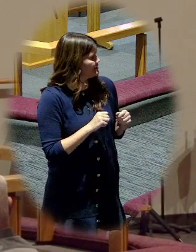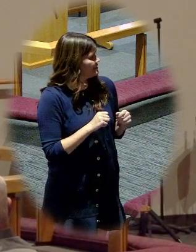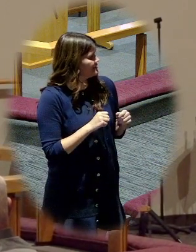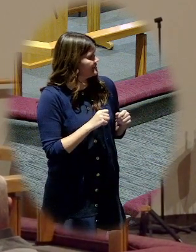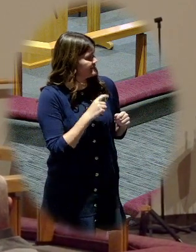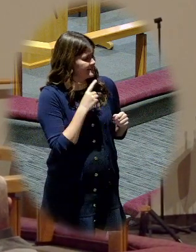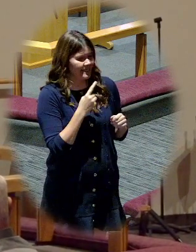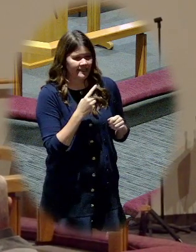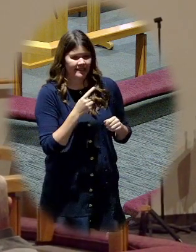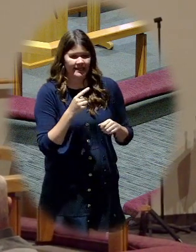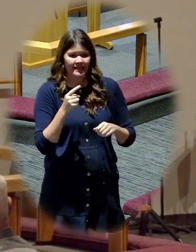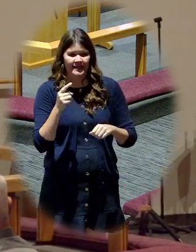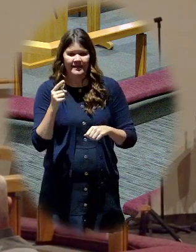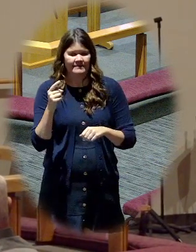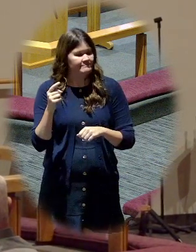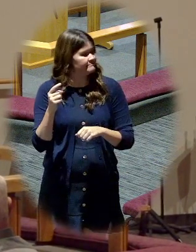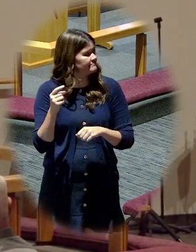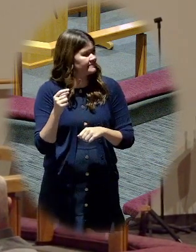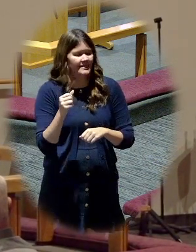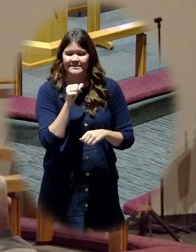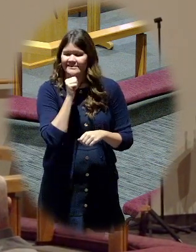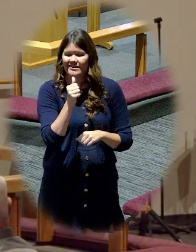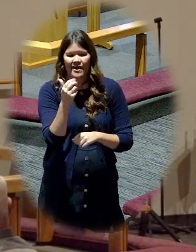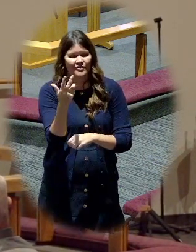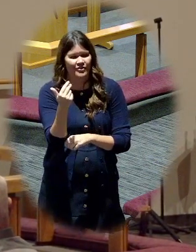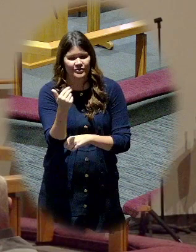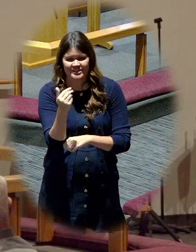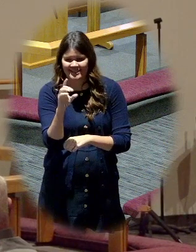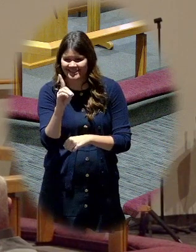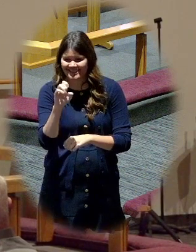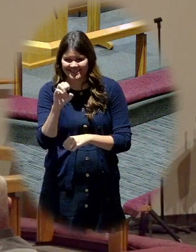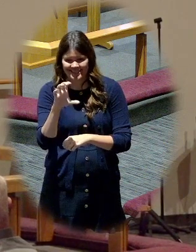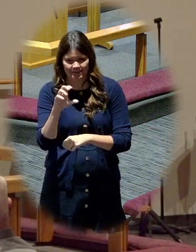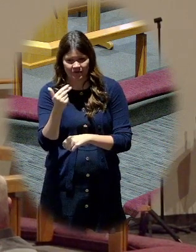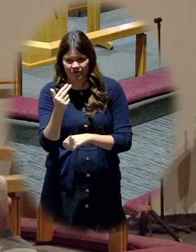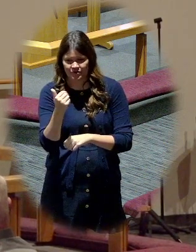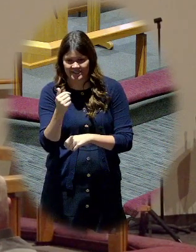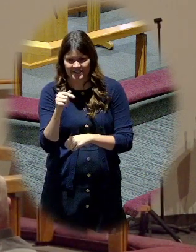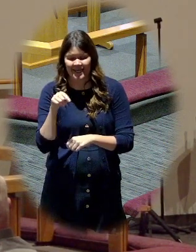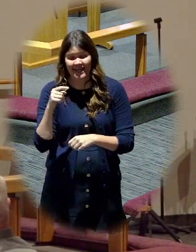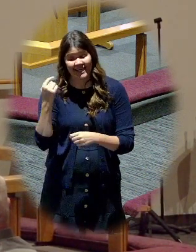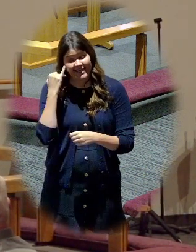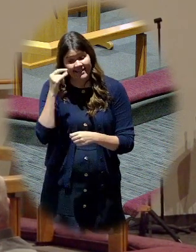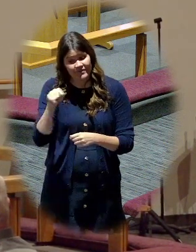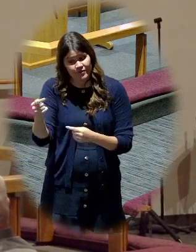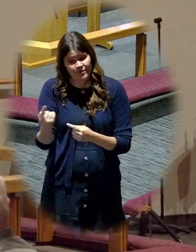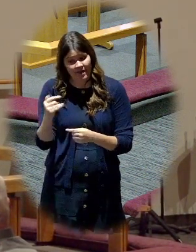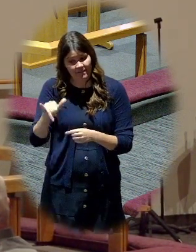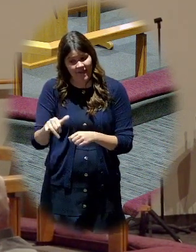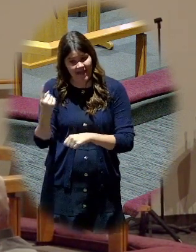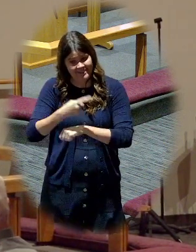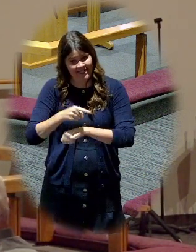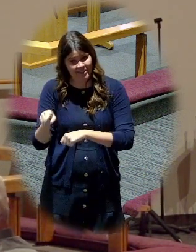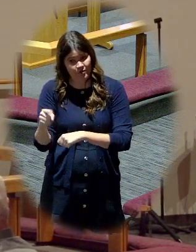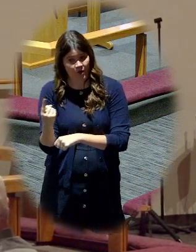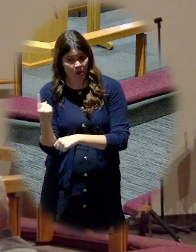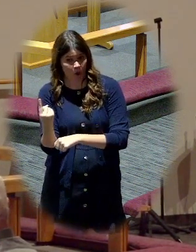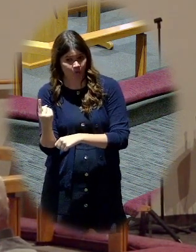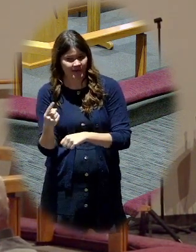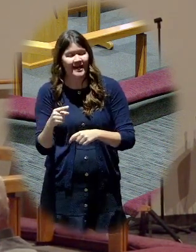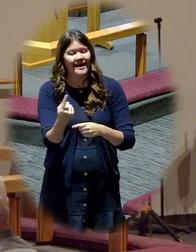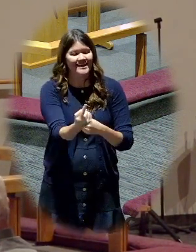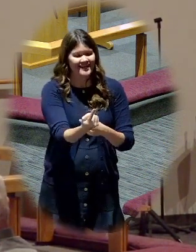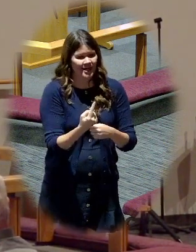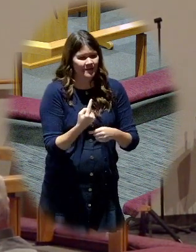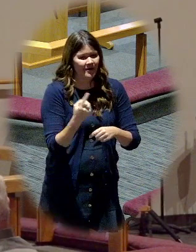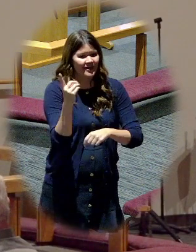11. Oh, not the 13th. If you come on the 13th, you'll be the only one here. I'm sorry. My bad. Come on the